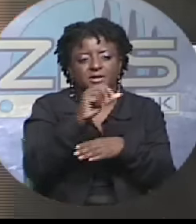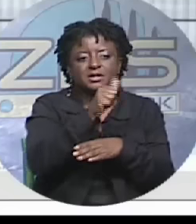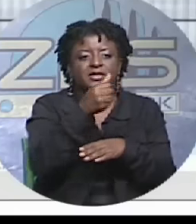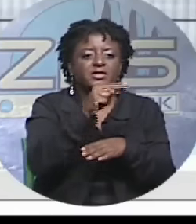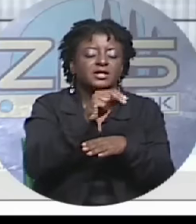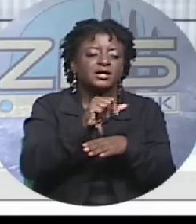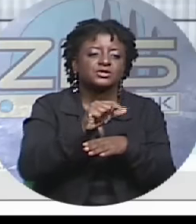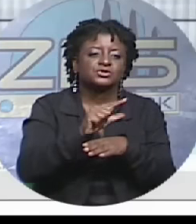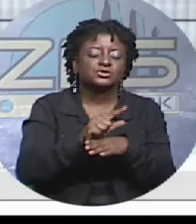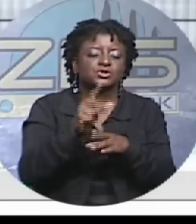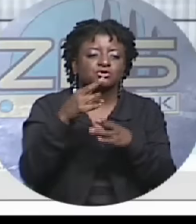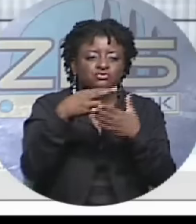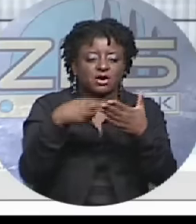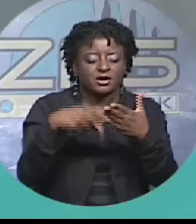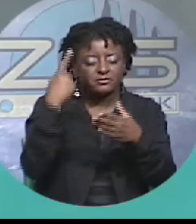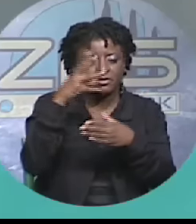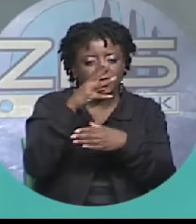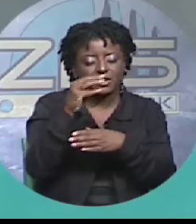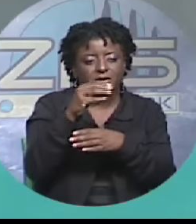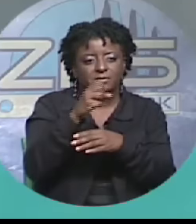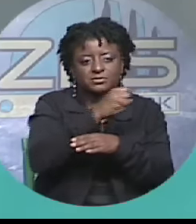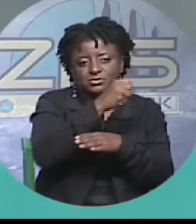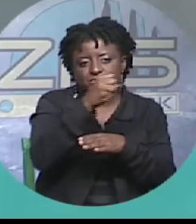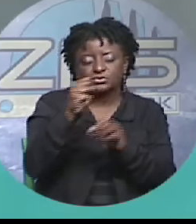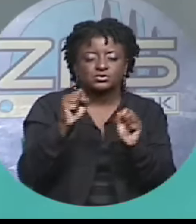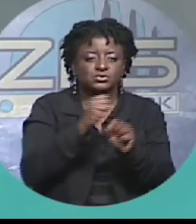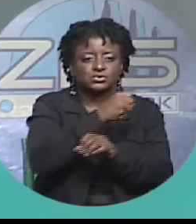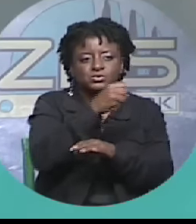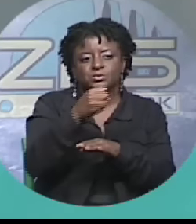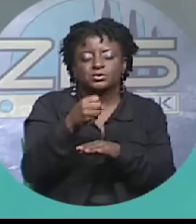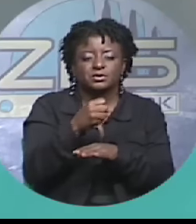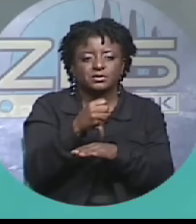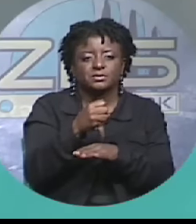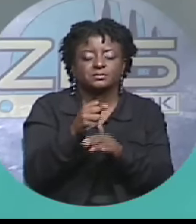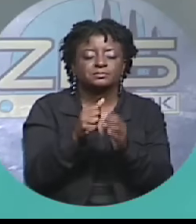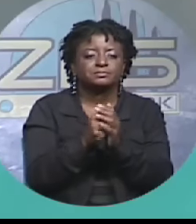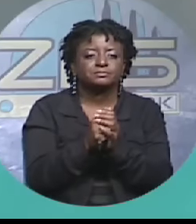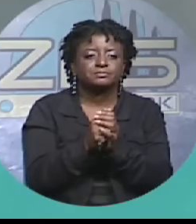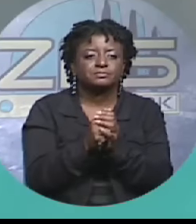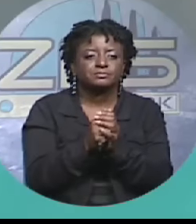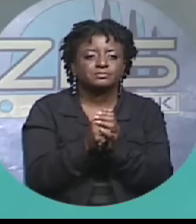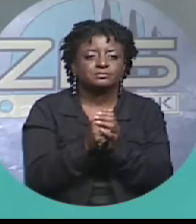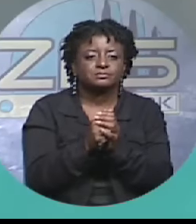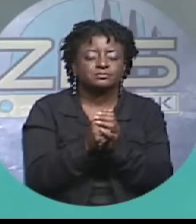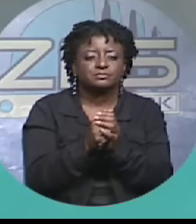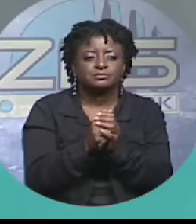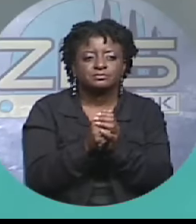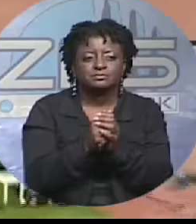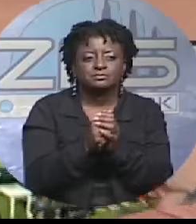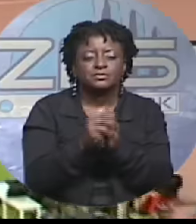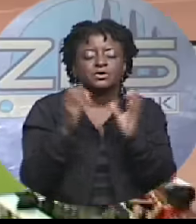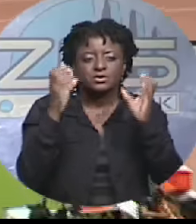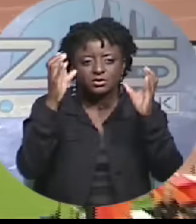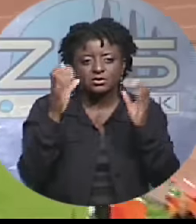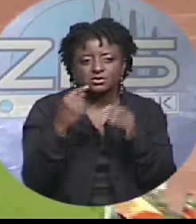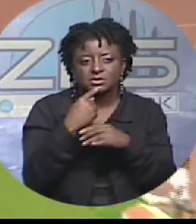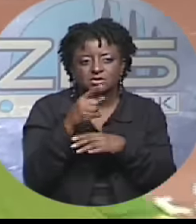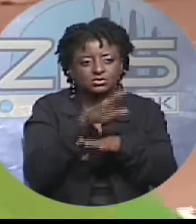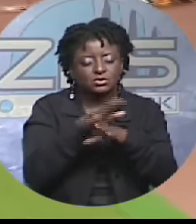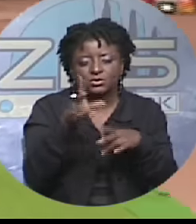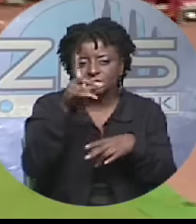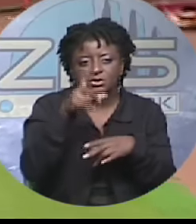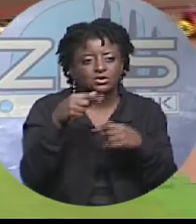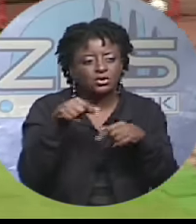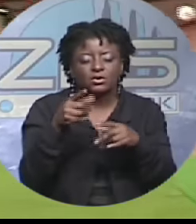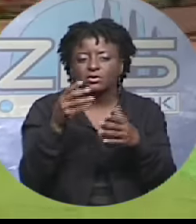for him. Absolutely superb. Early in practice, I was a little bit hasty to get to the first hurdle, but, and coach is telling me, you don't have to go that